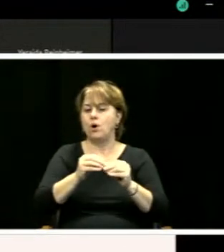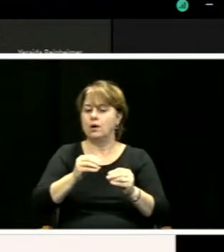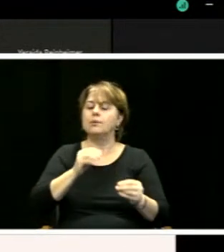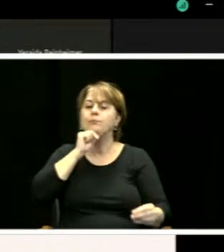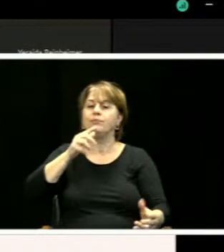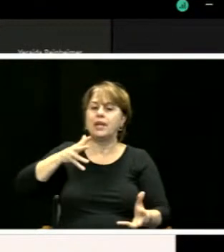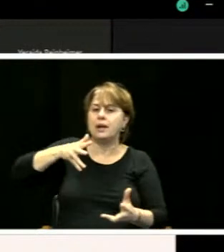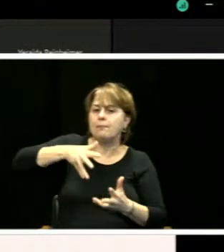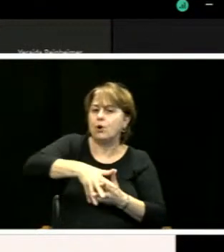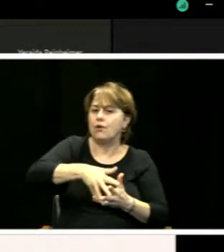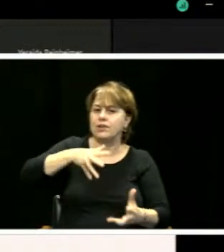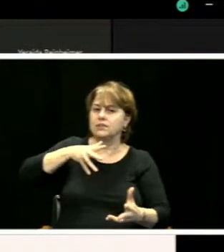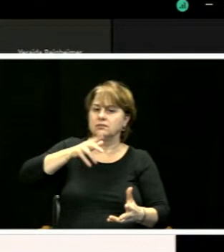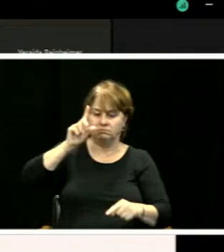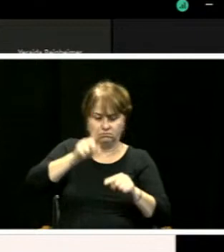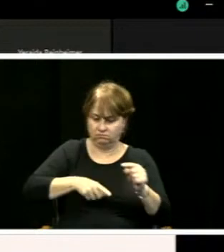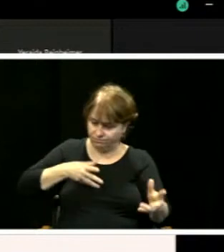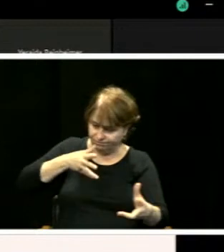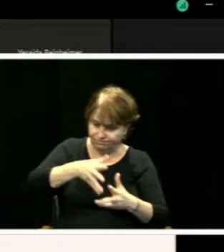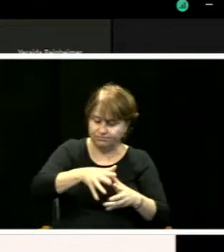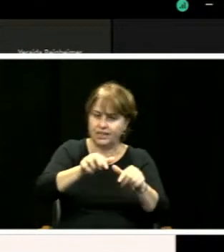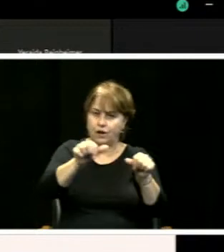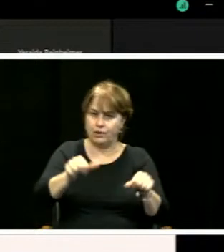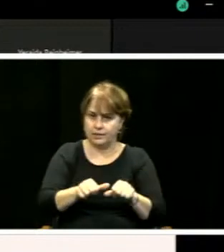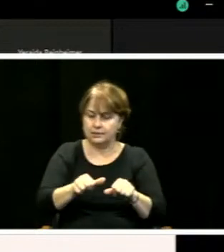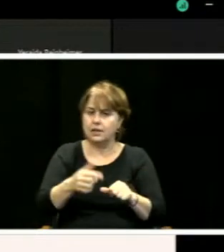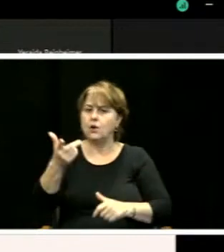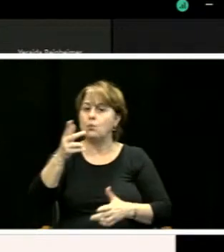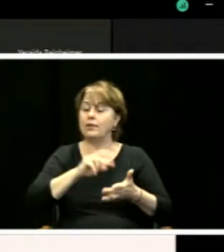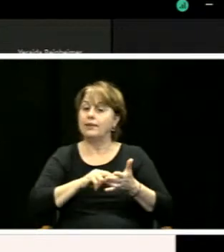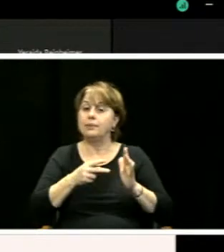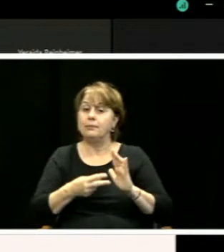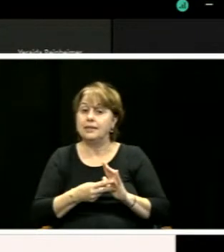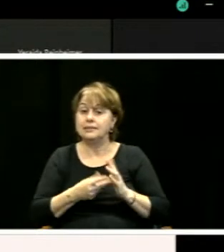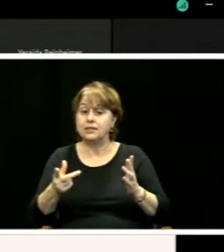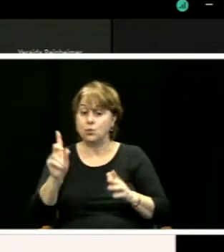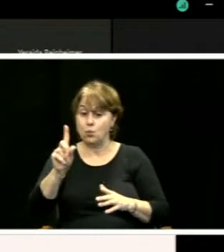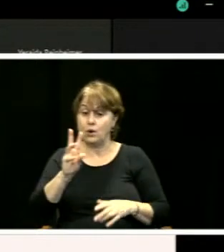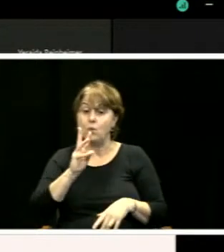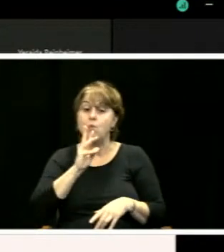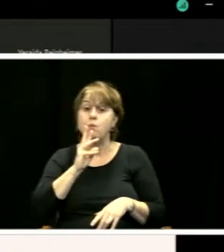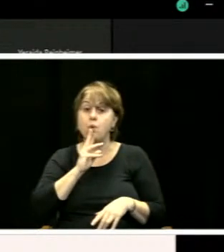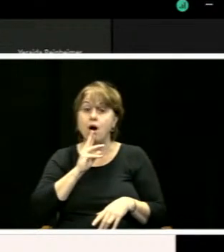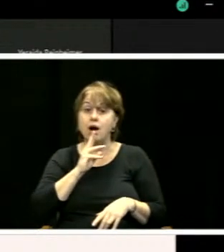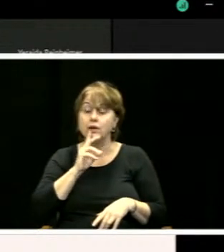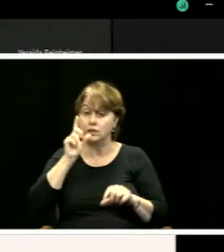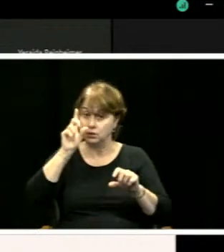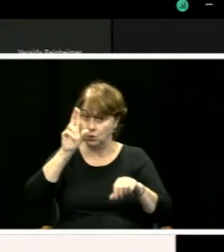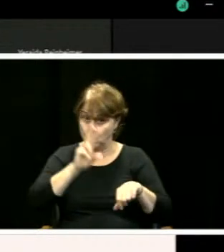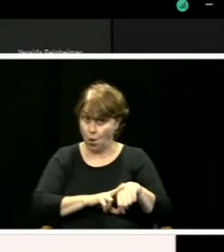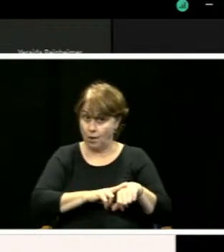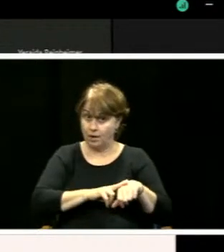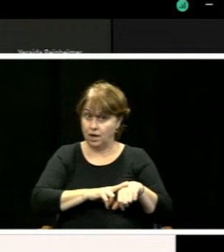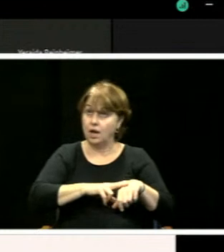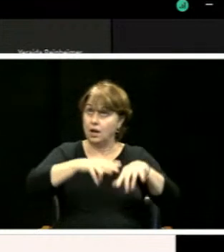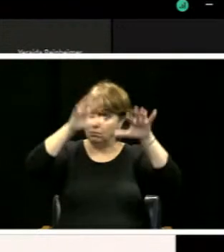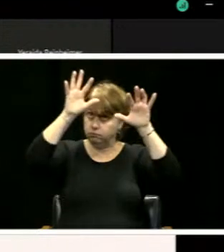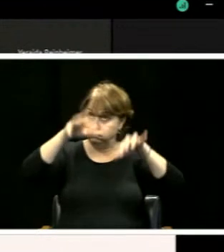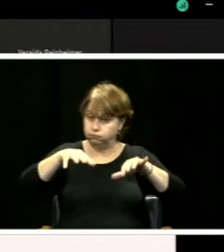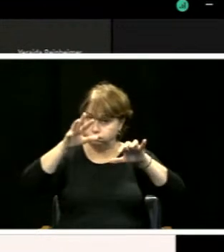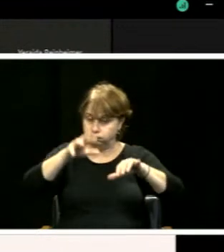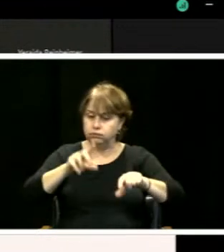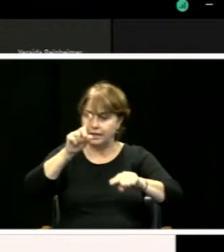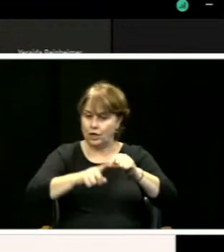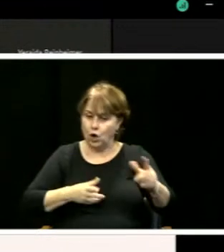is impervious area? Impervious area is where water that falls from the sky cannot